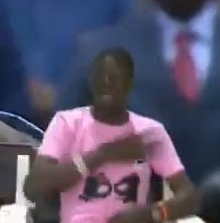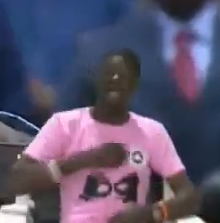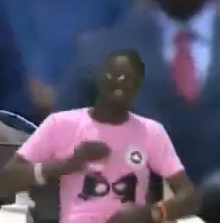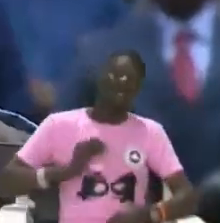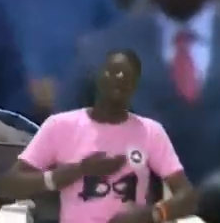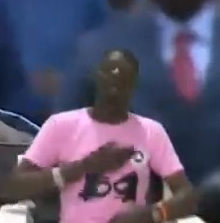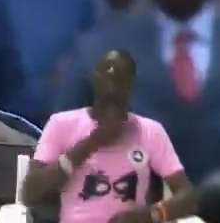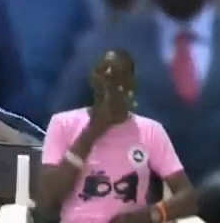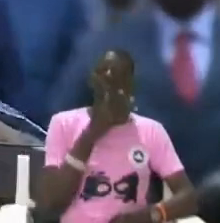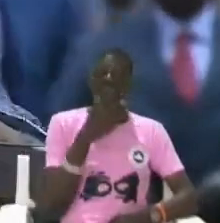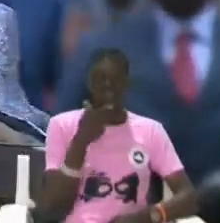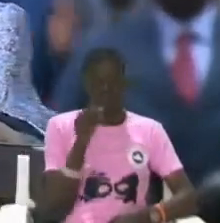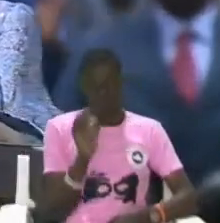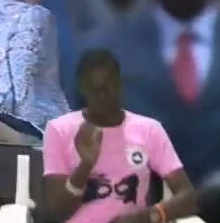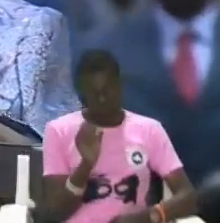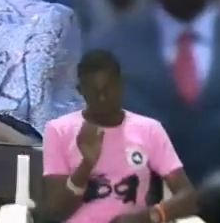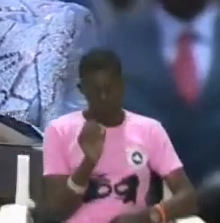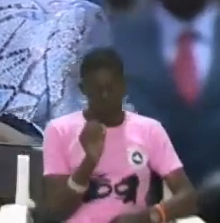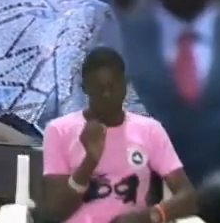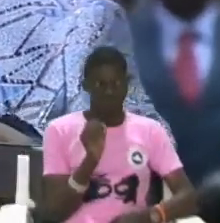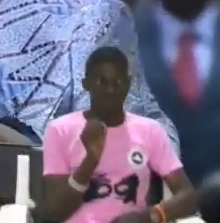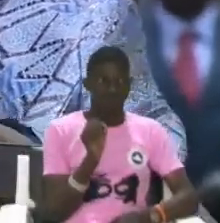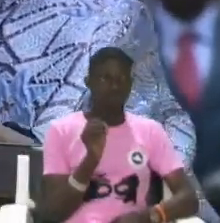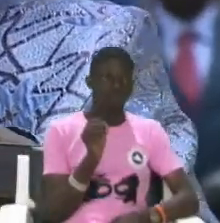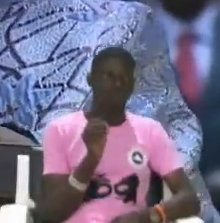mother, daddy and mommy, Jill.